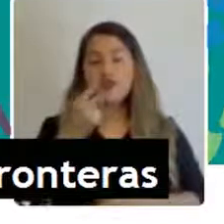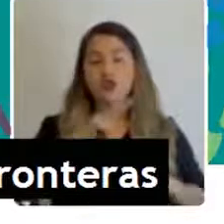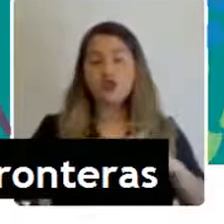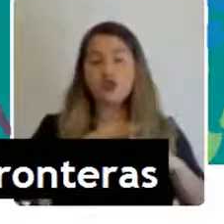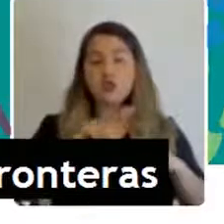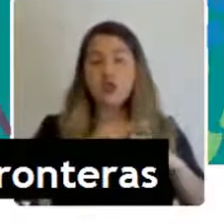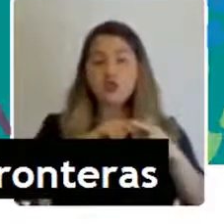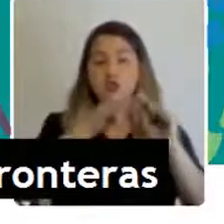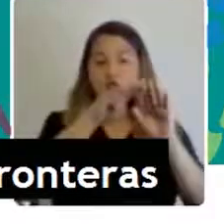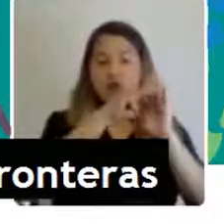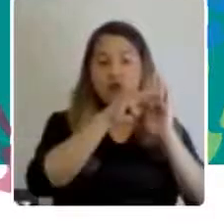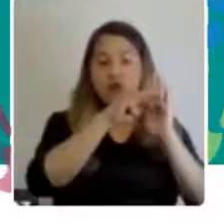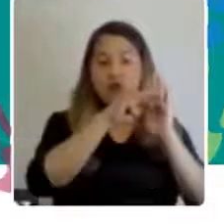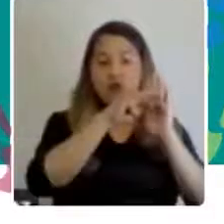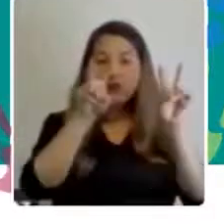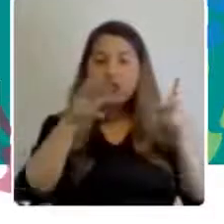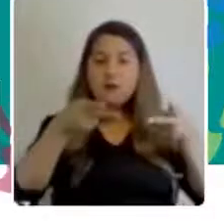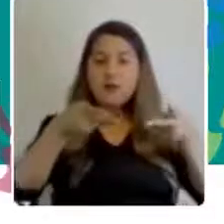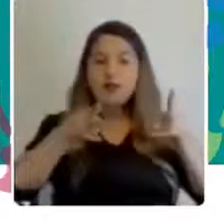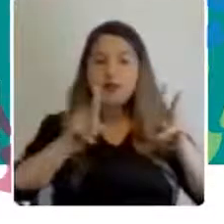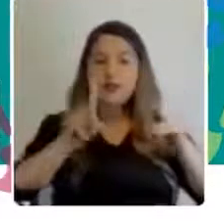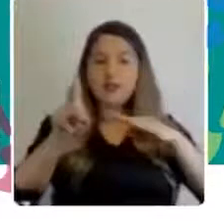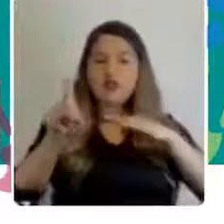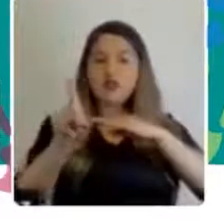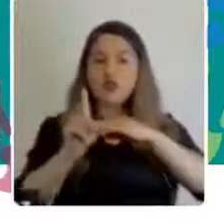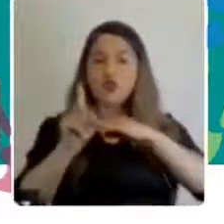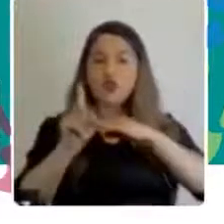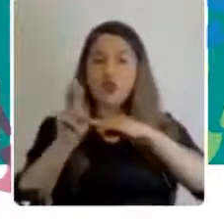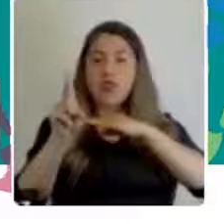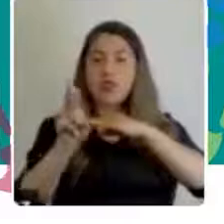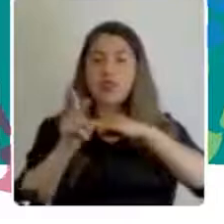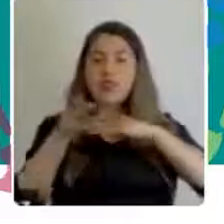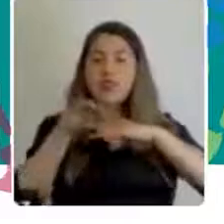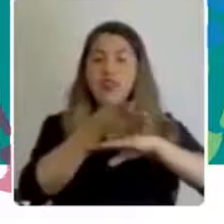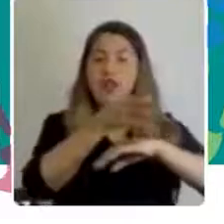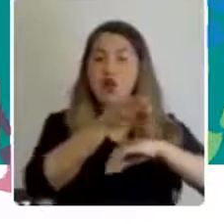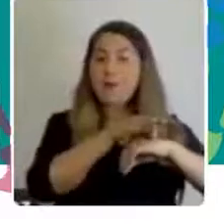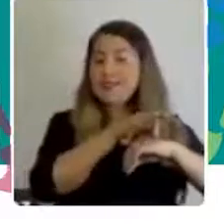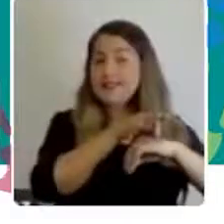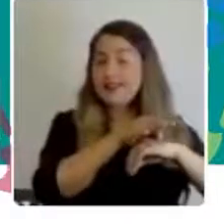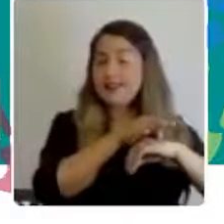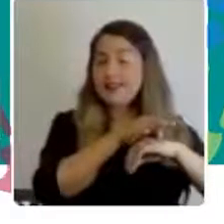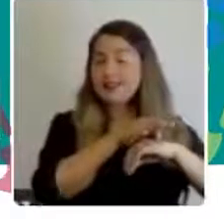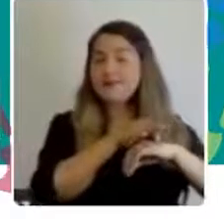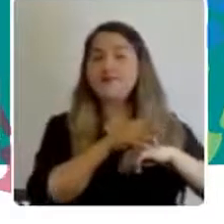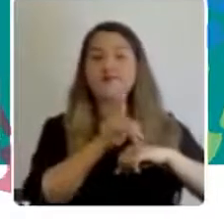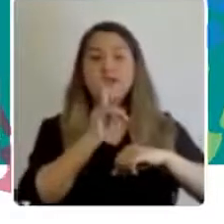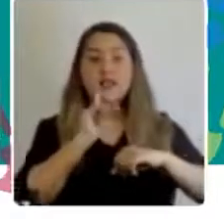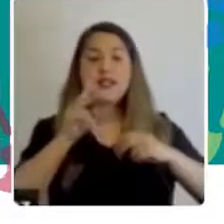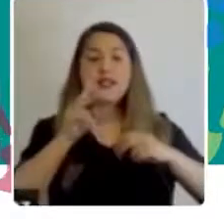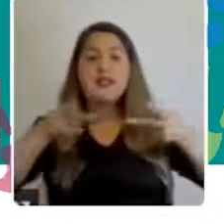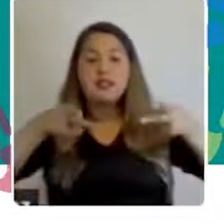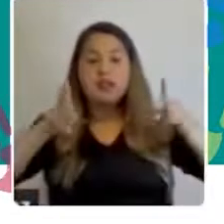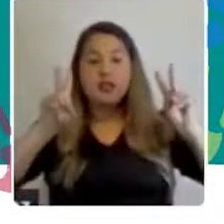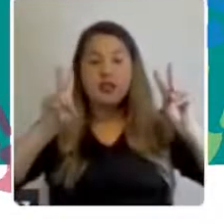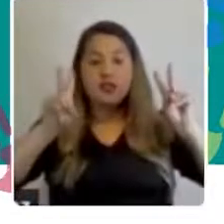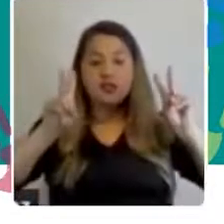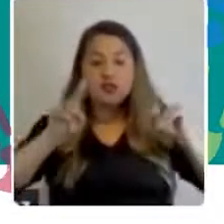to cross border, to go from one country to another to receive the diagnosis and the